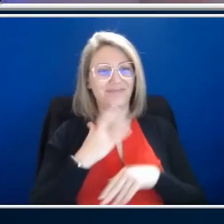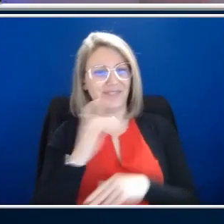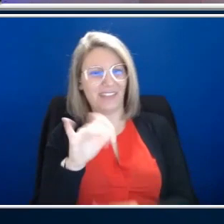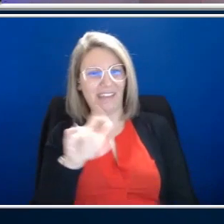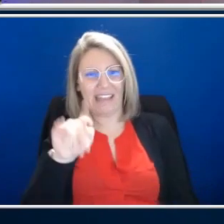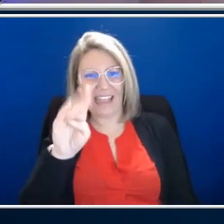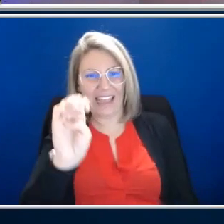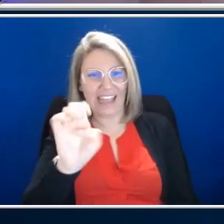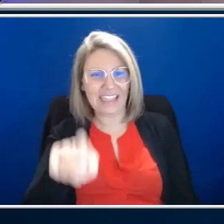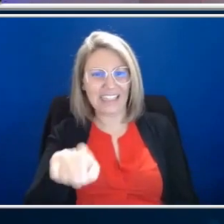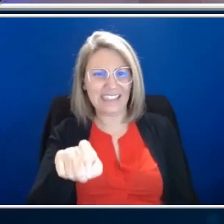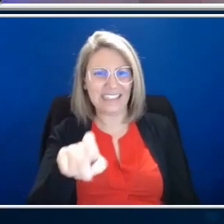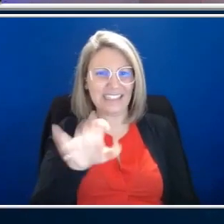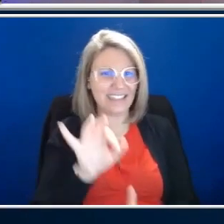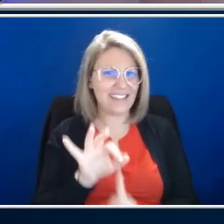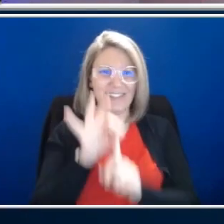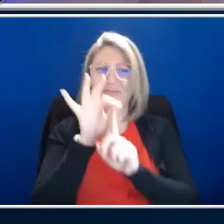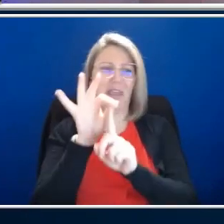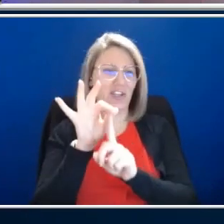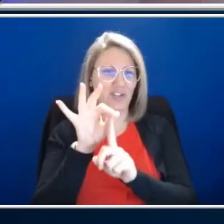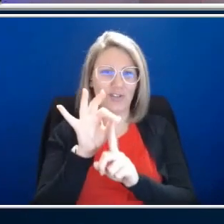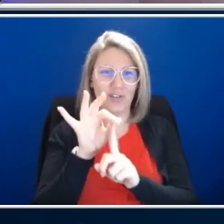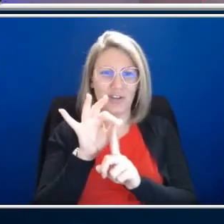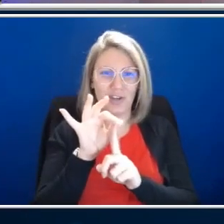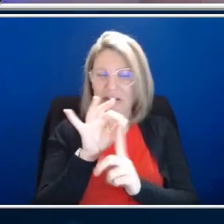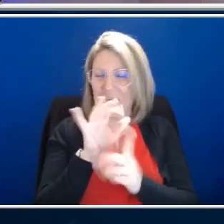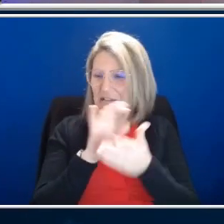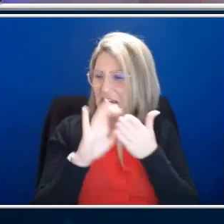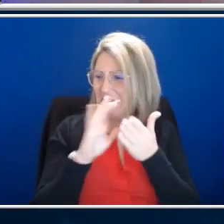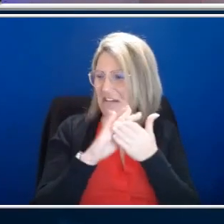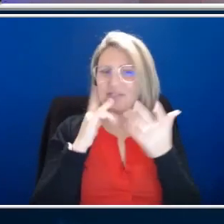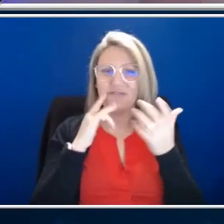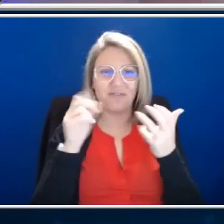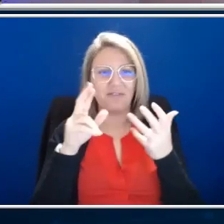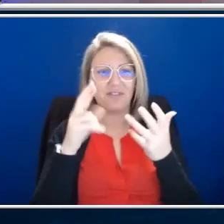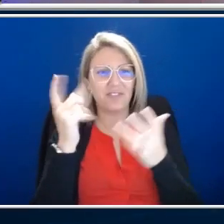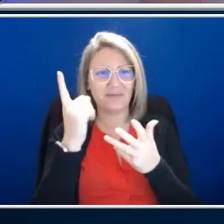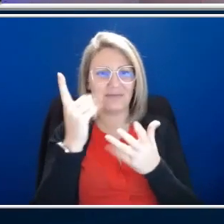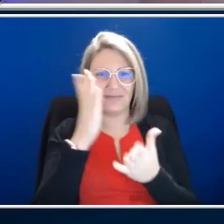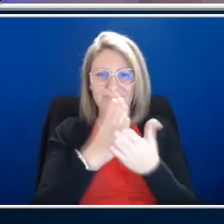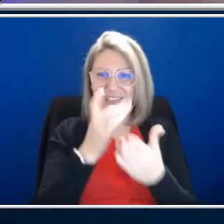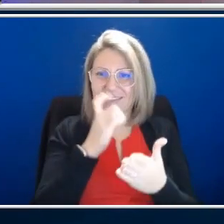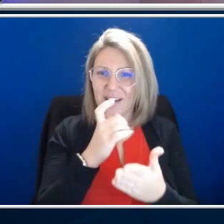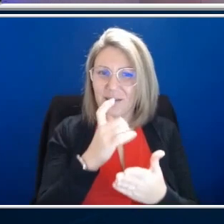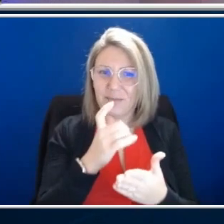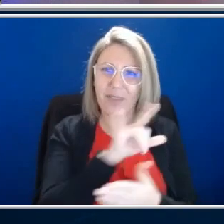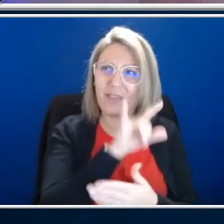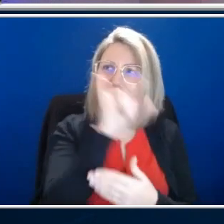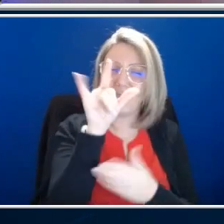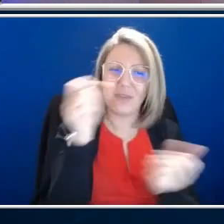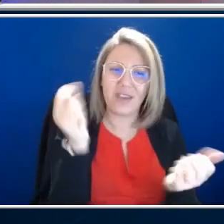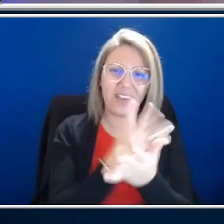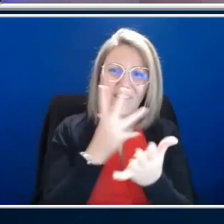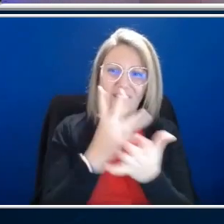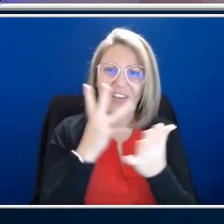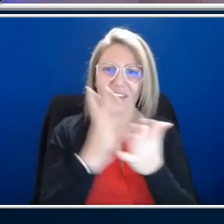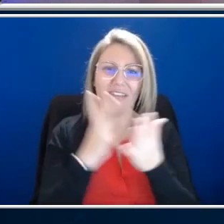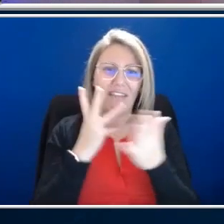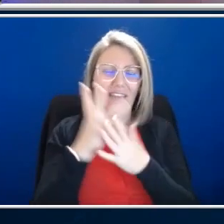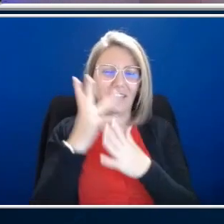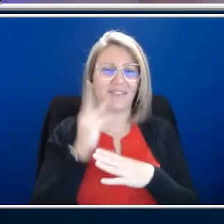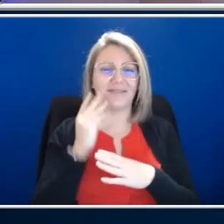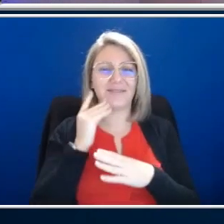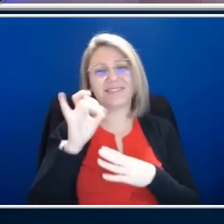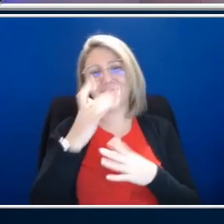sort of special card or dispensation so he doesn't get stopped at the airport after everything you've been through. That's going to be really interesting for